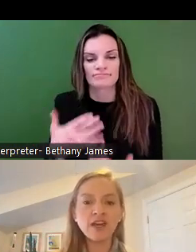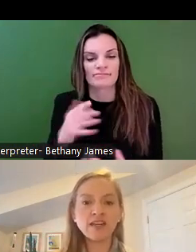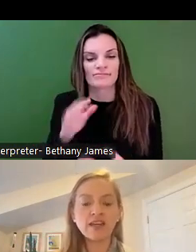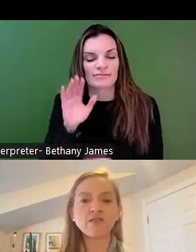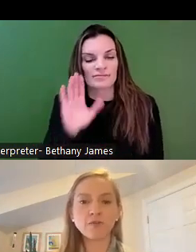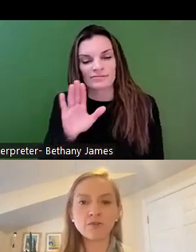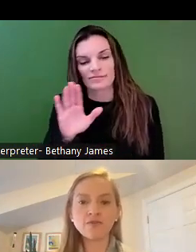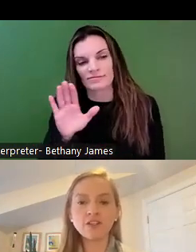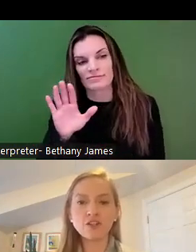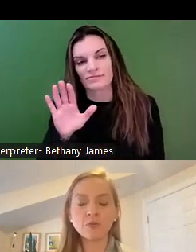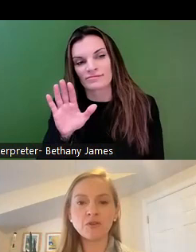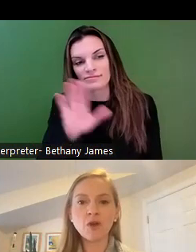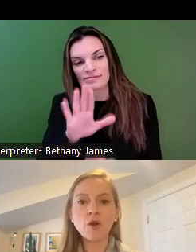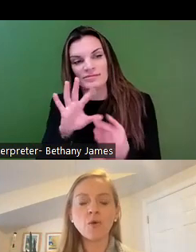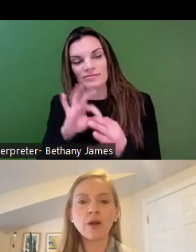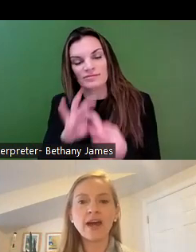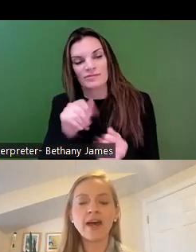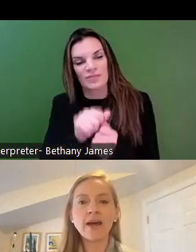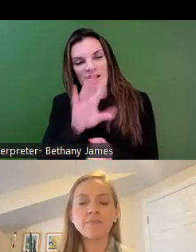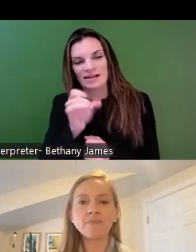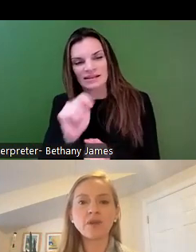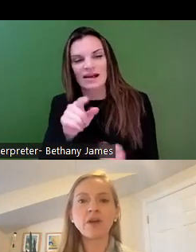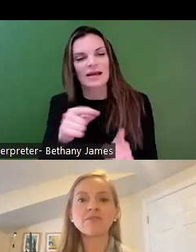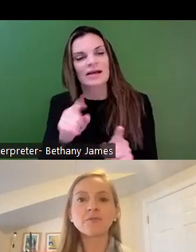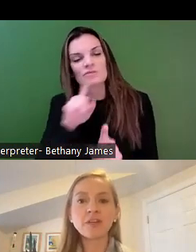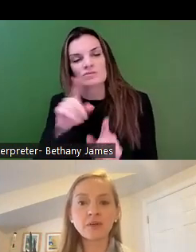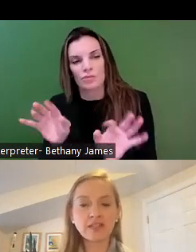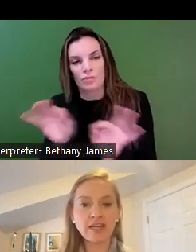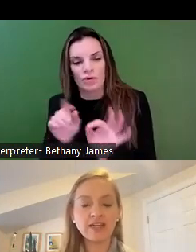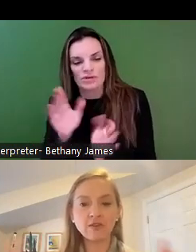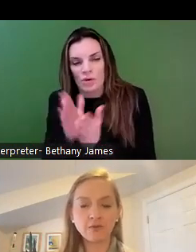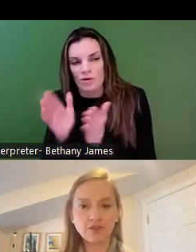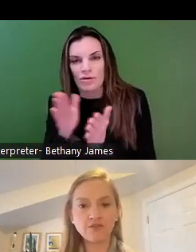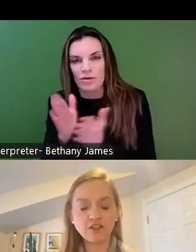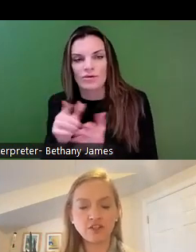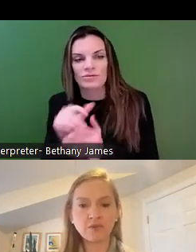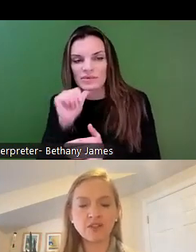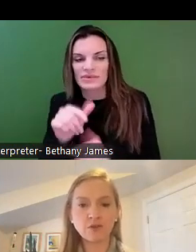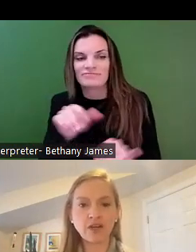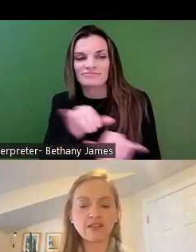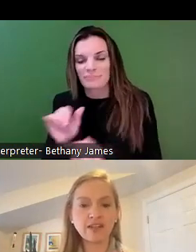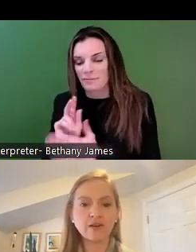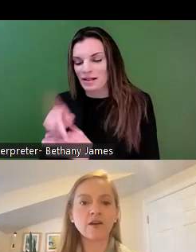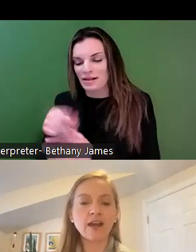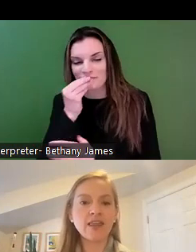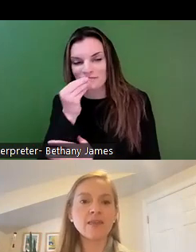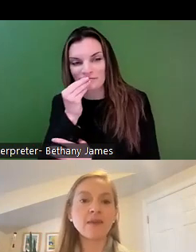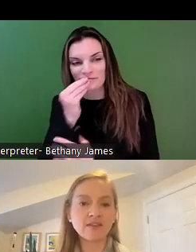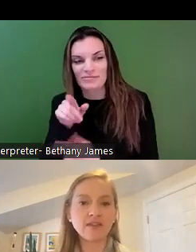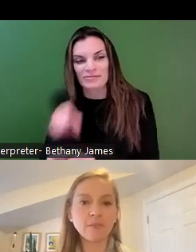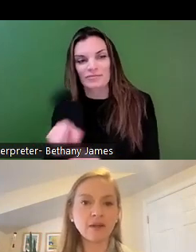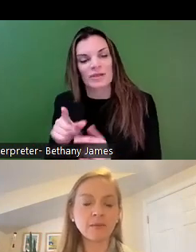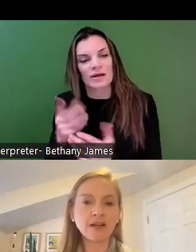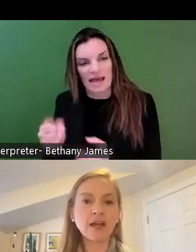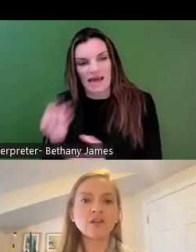portion size as your fruits and vegetables, or as frequently as your fruits and vegetables and grains that are in the